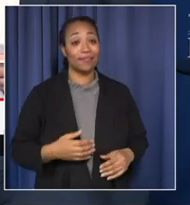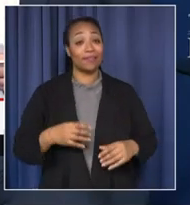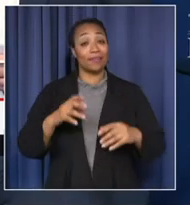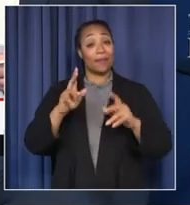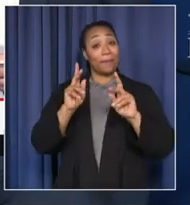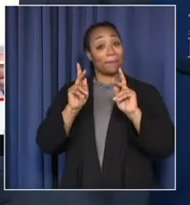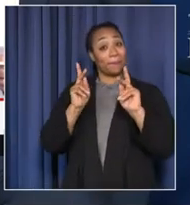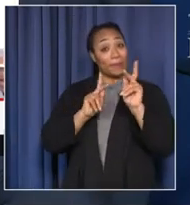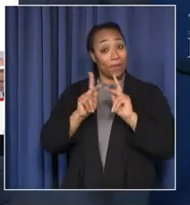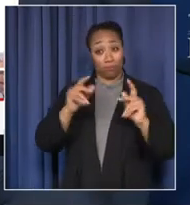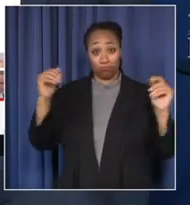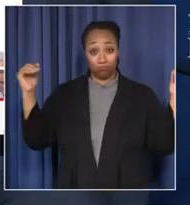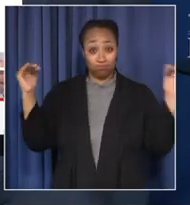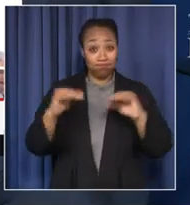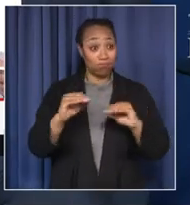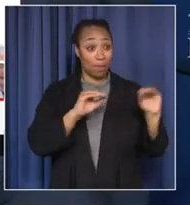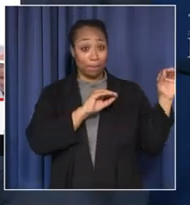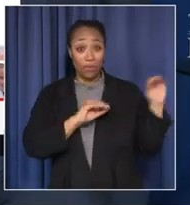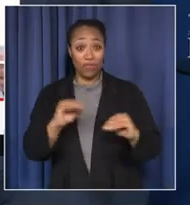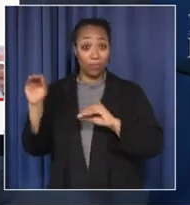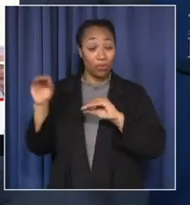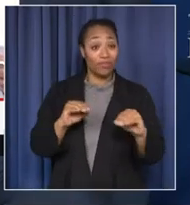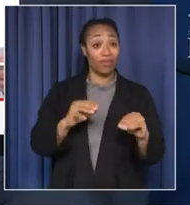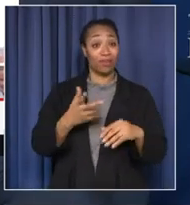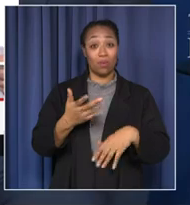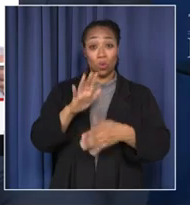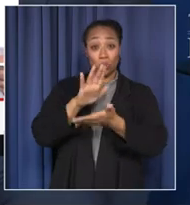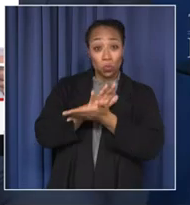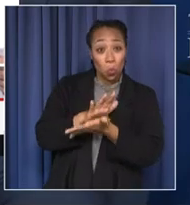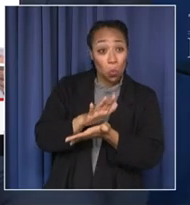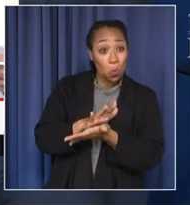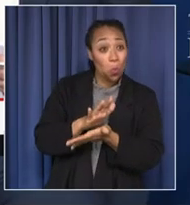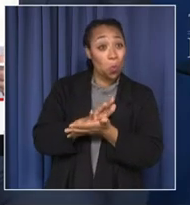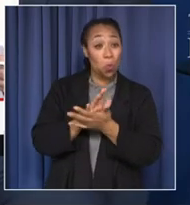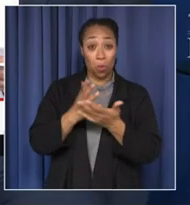Our schools came back faster. And